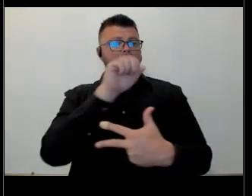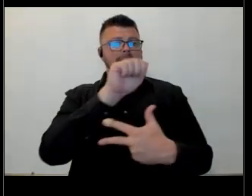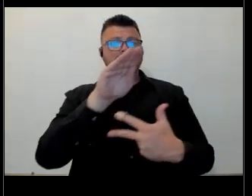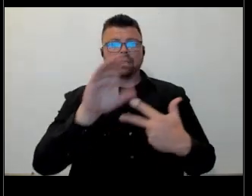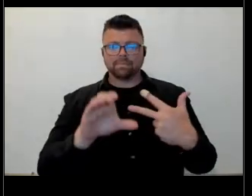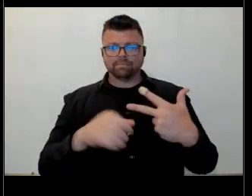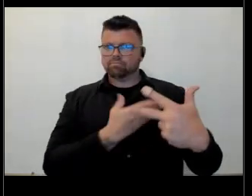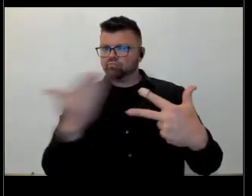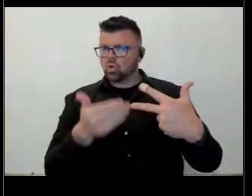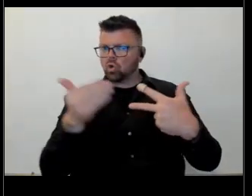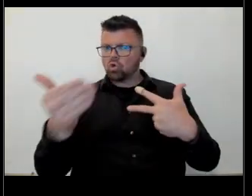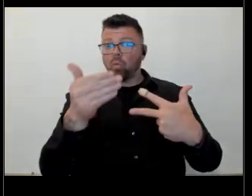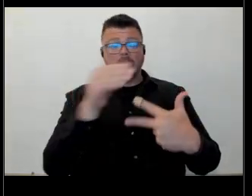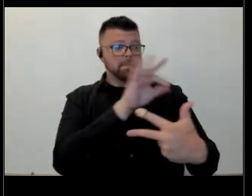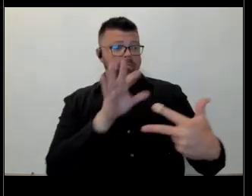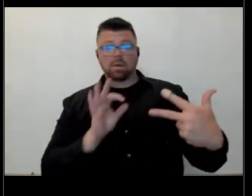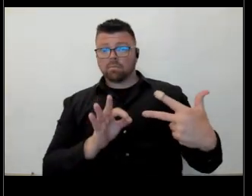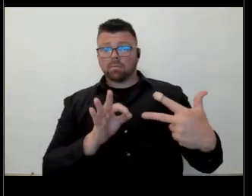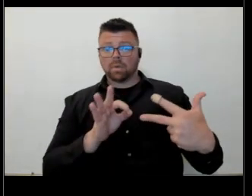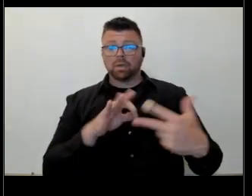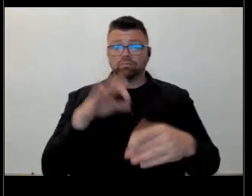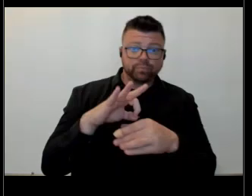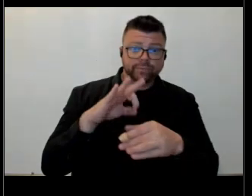So go ahead and launch this poll.